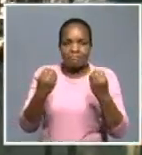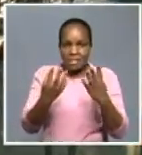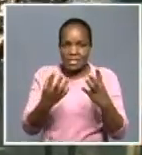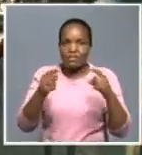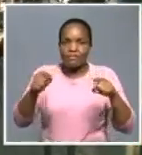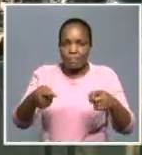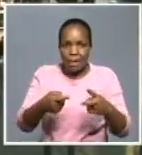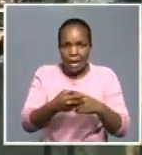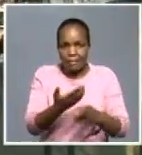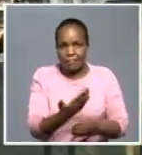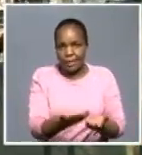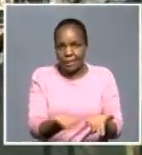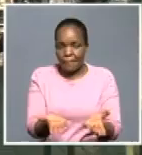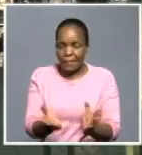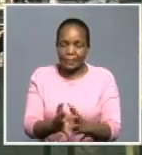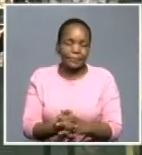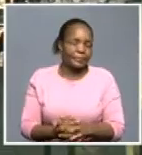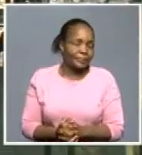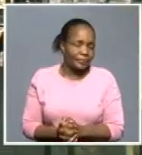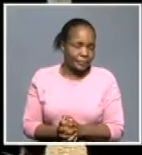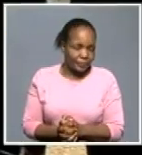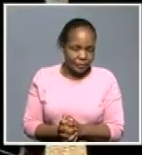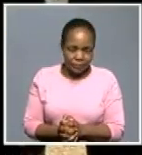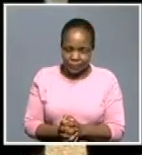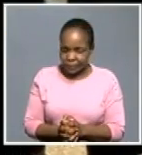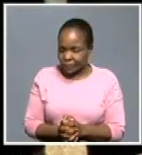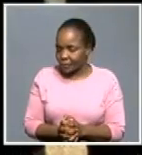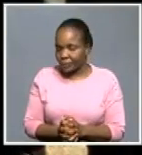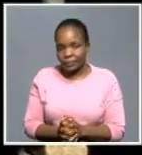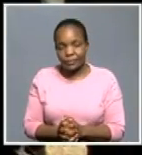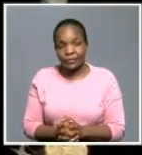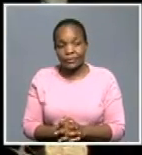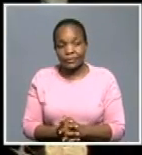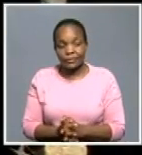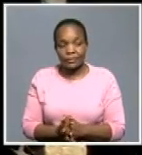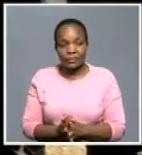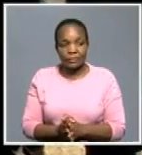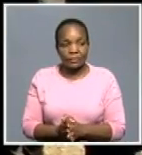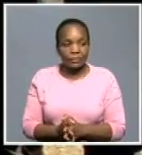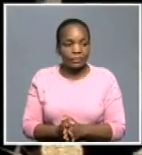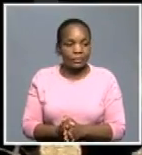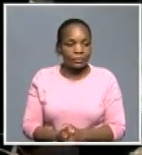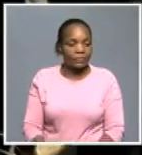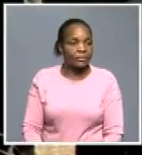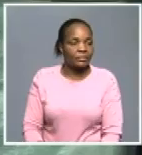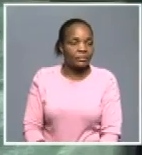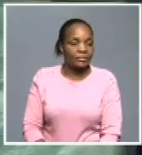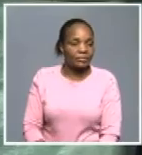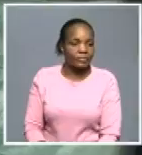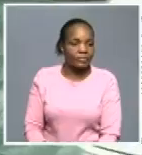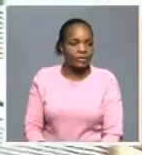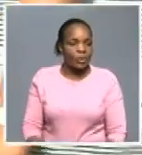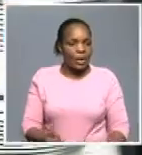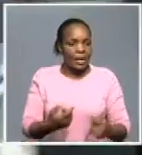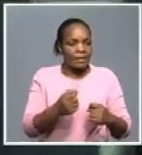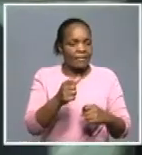Luderitz. There's also some activities like motorsport, you know, like the spin, which the youngsters always love. There was